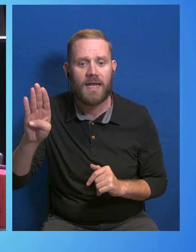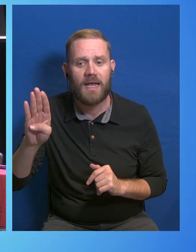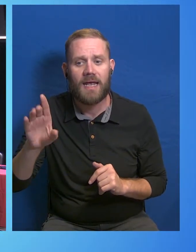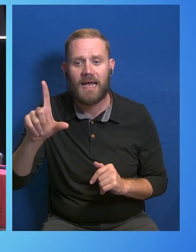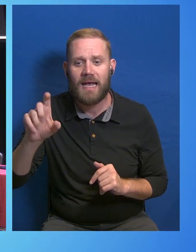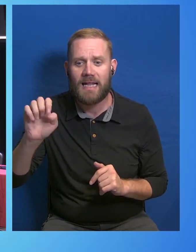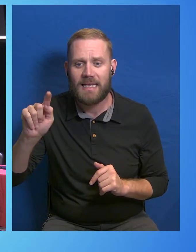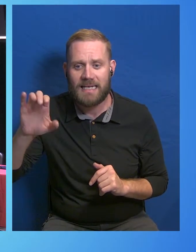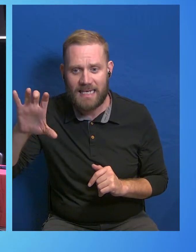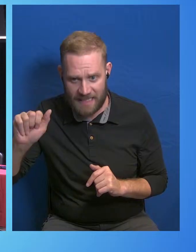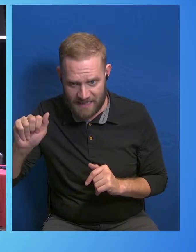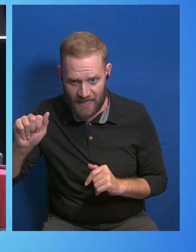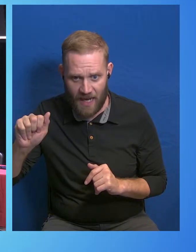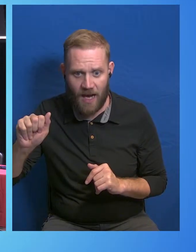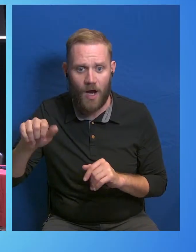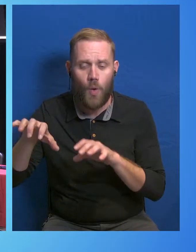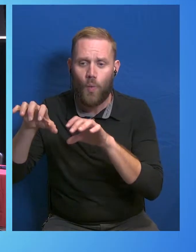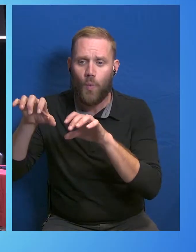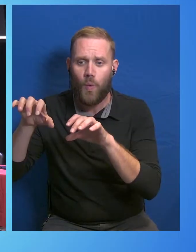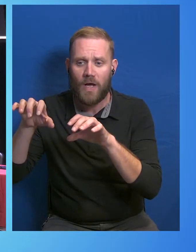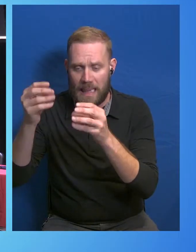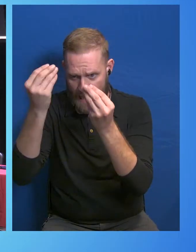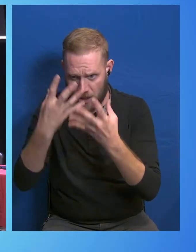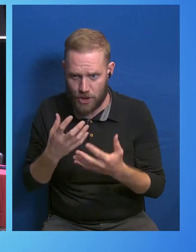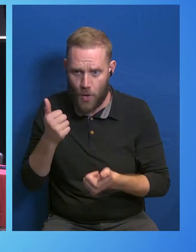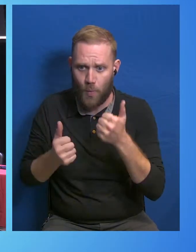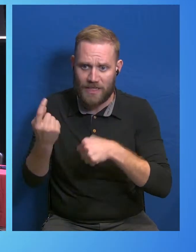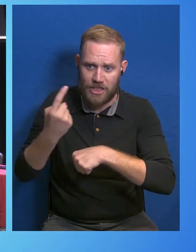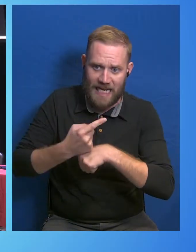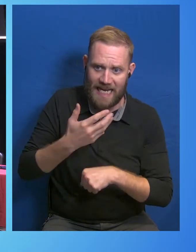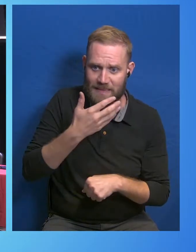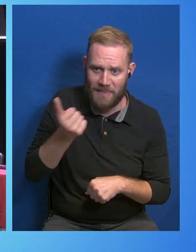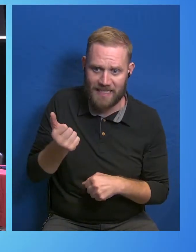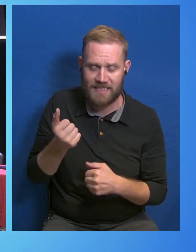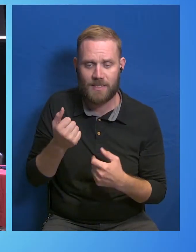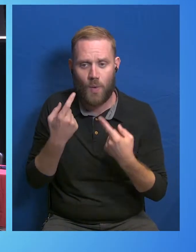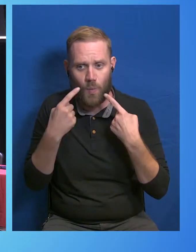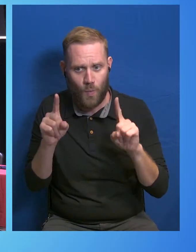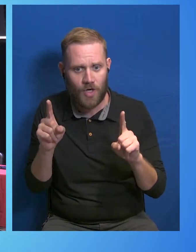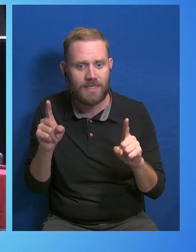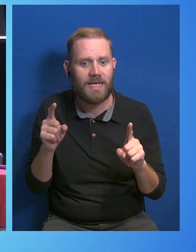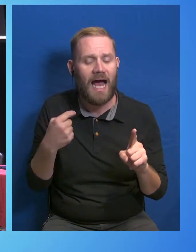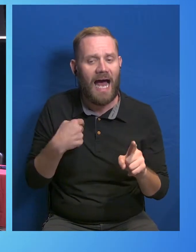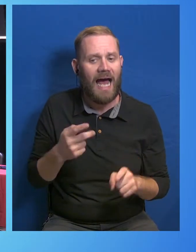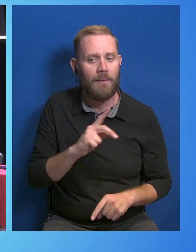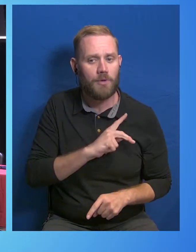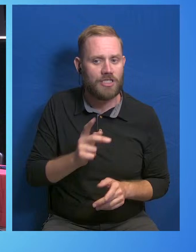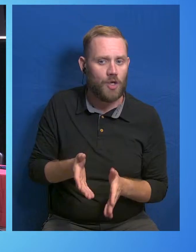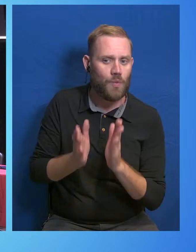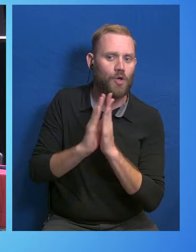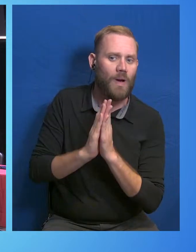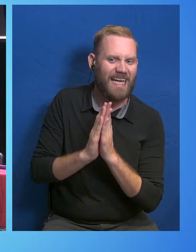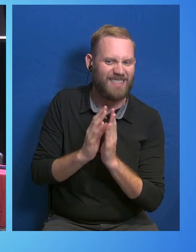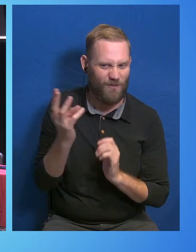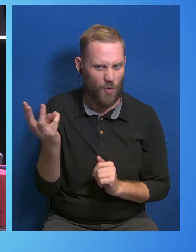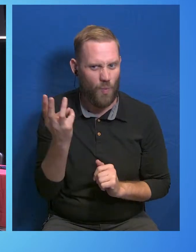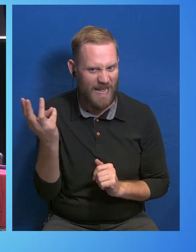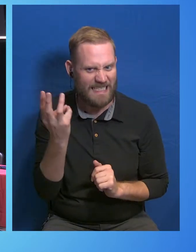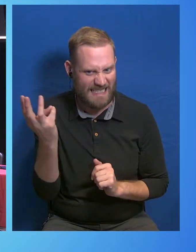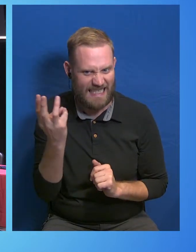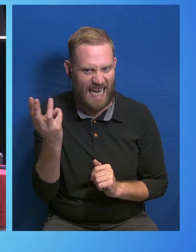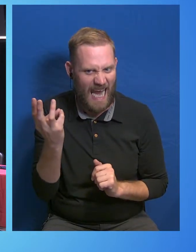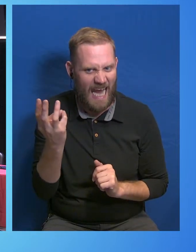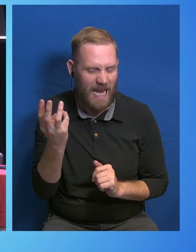will send out a poll on what day is going to work. I personally will request that we try to do it on a Wednesday, just due to